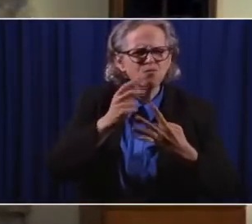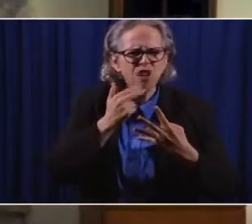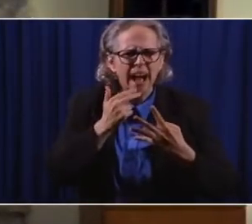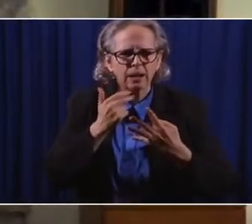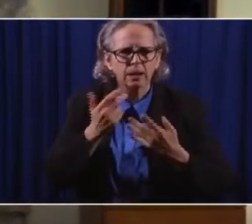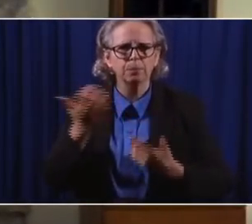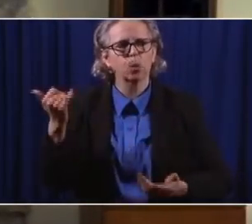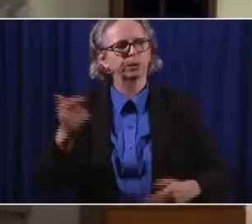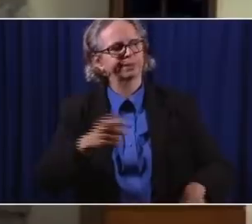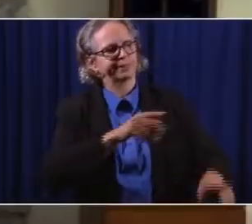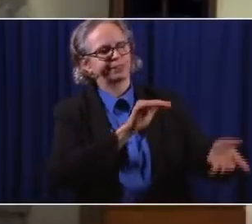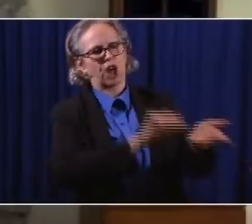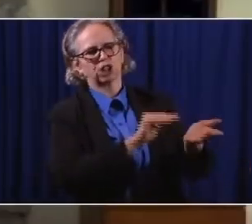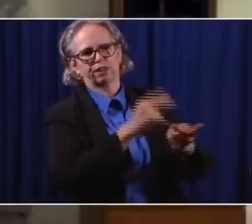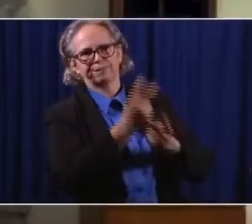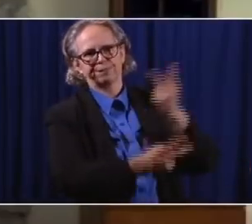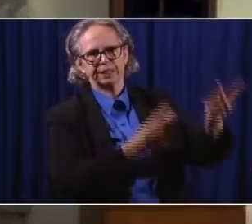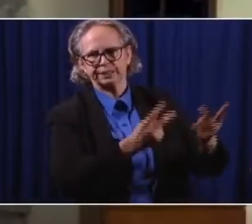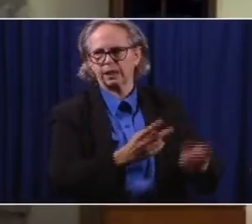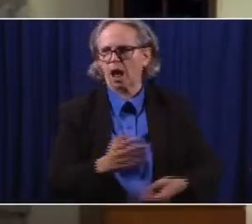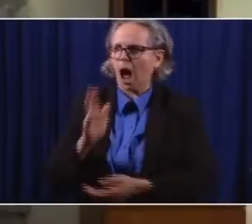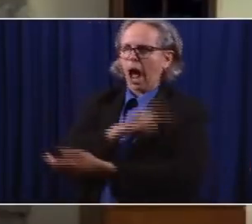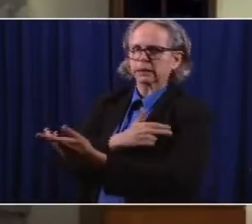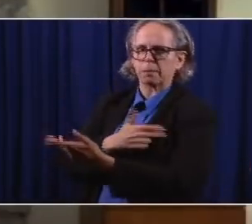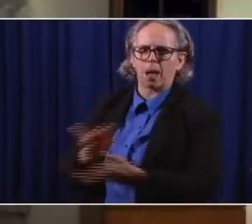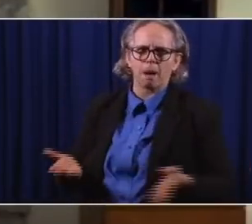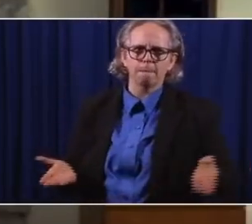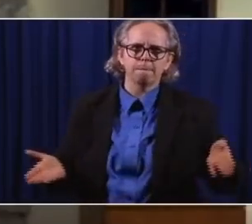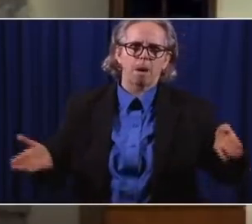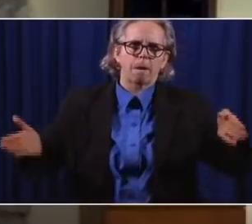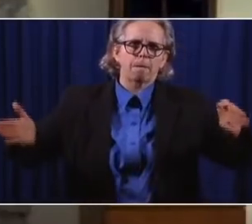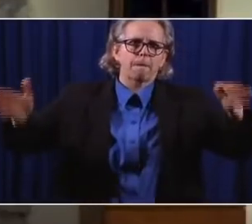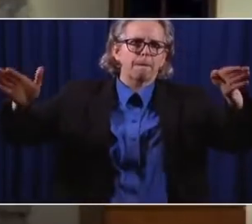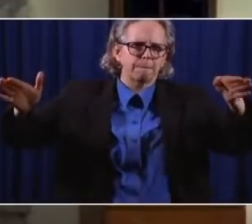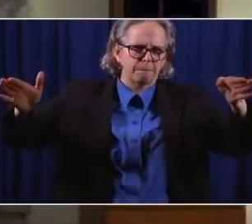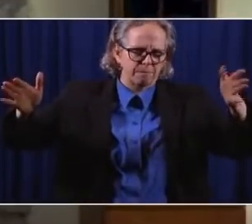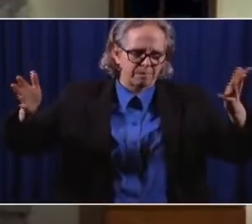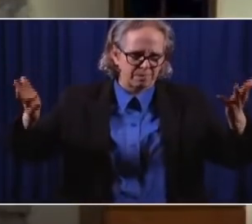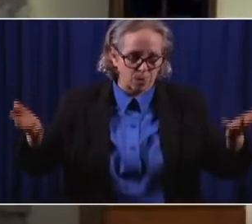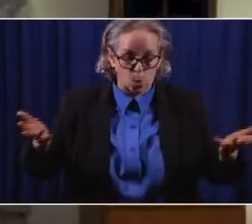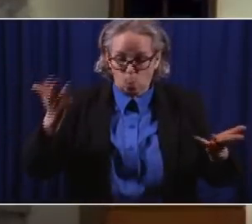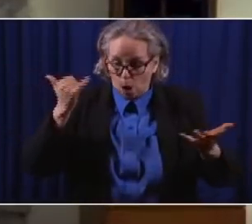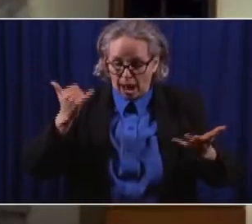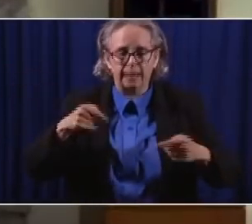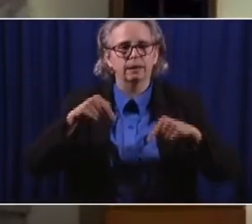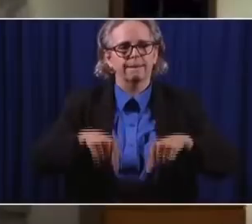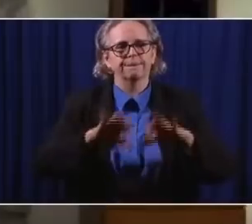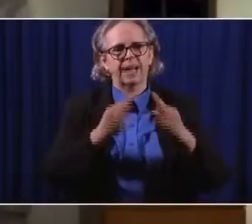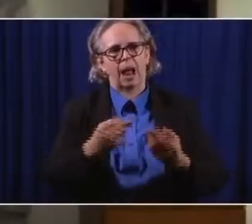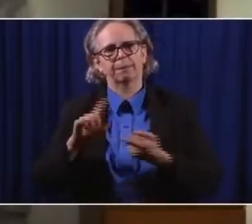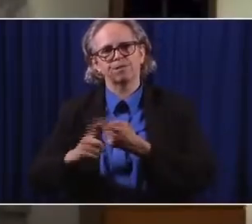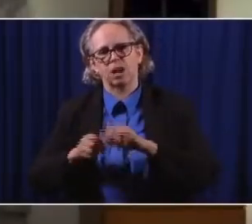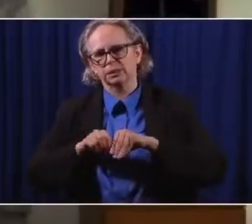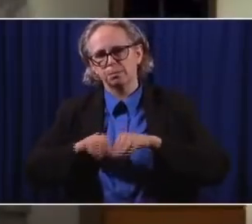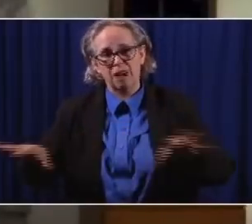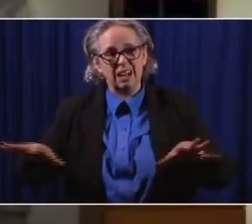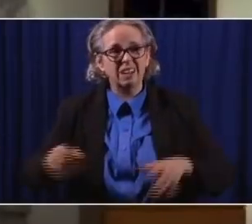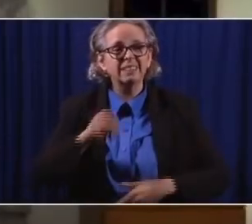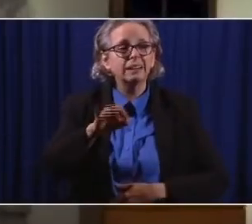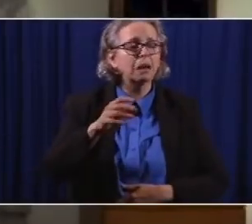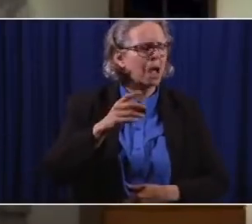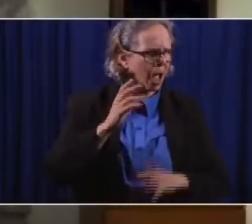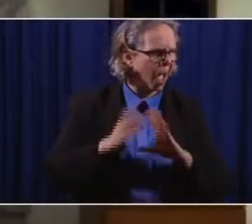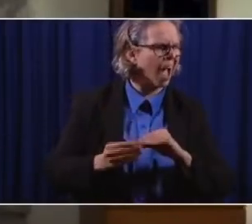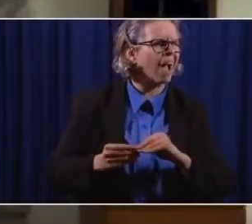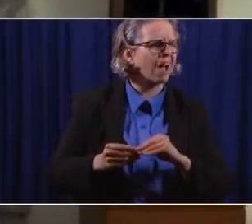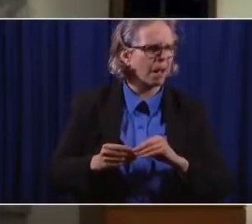continued, including get-togethers with family, friends. There's been a drop-off in people wearing masks. And again, while we